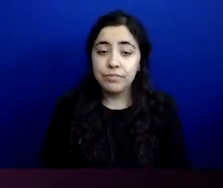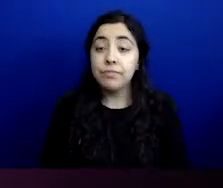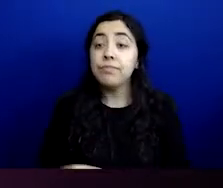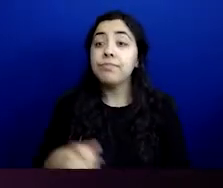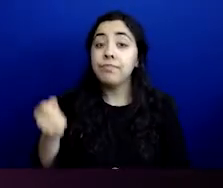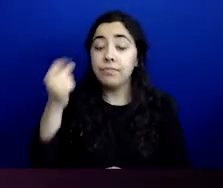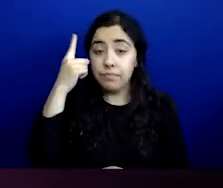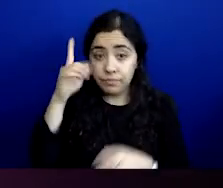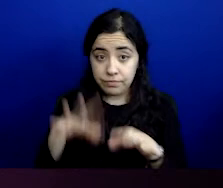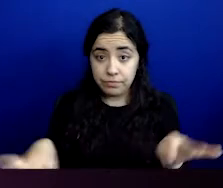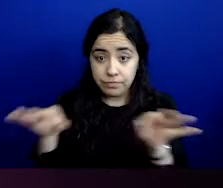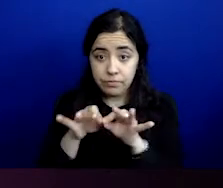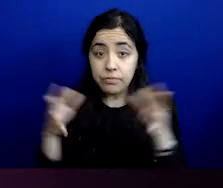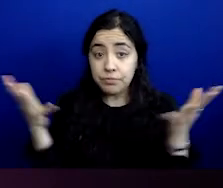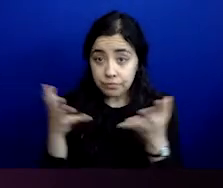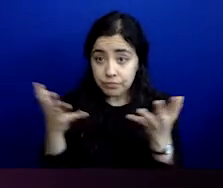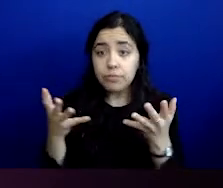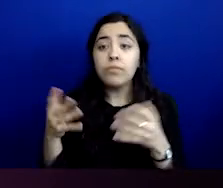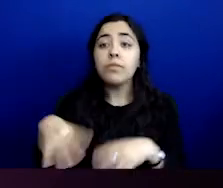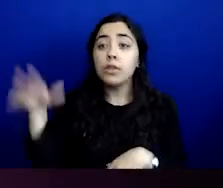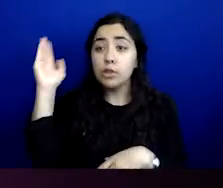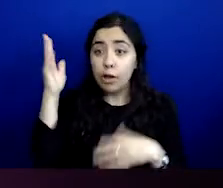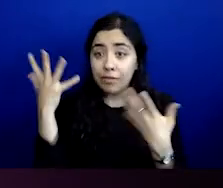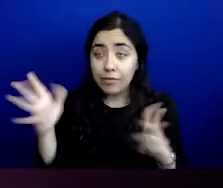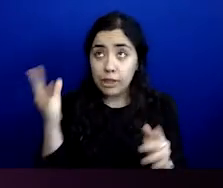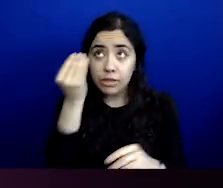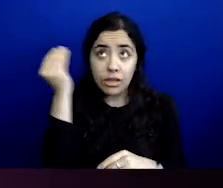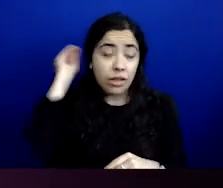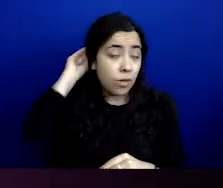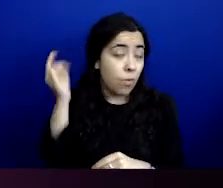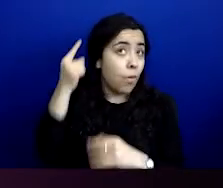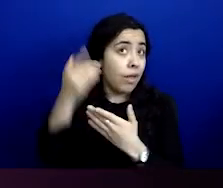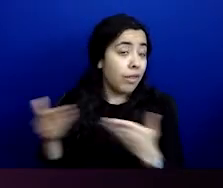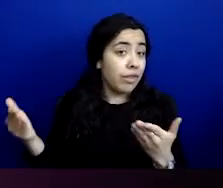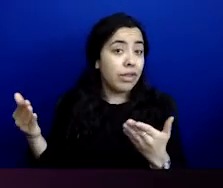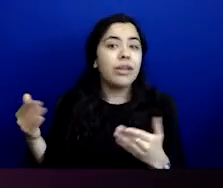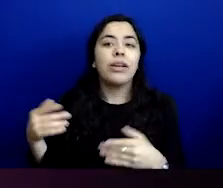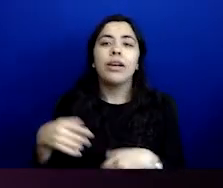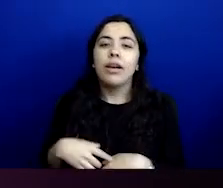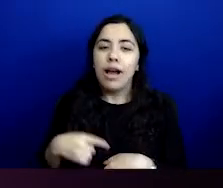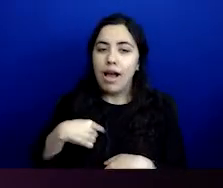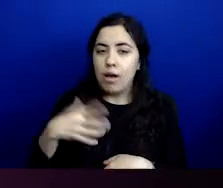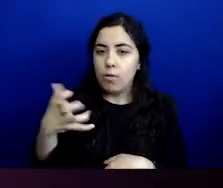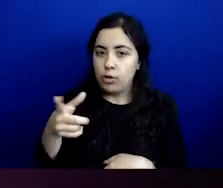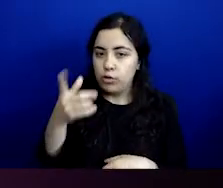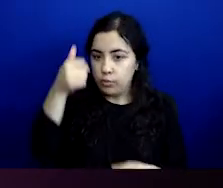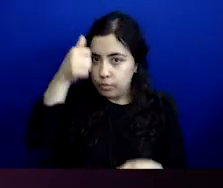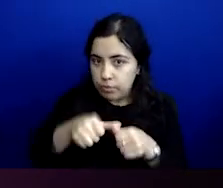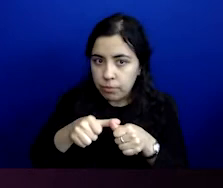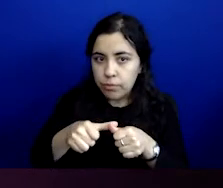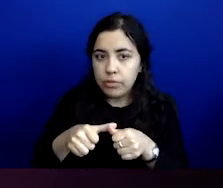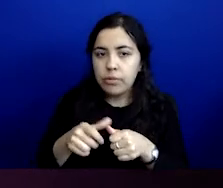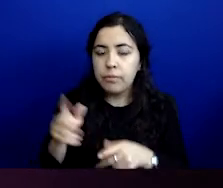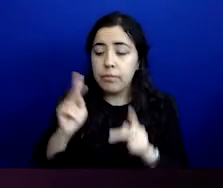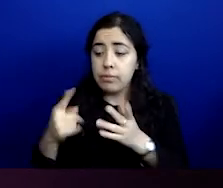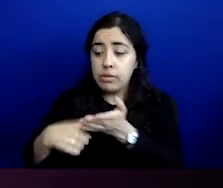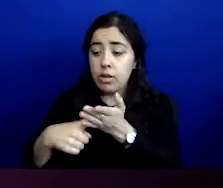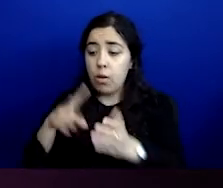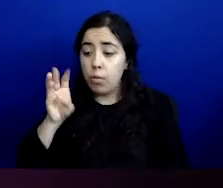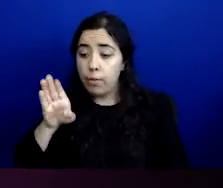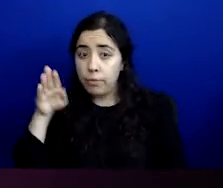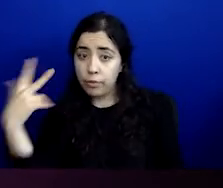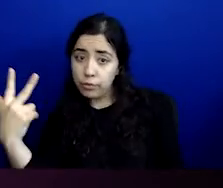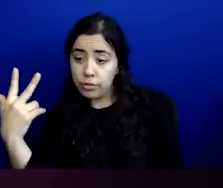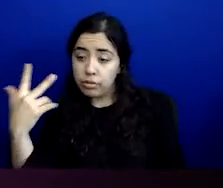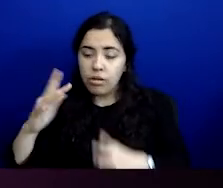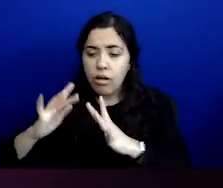But most importantly, if you walk away with this talk with one thing, I think it's that this idea is that when people talk about Web3 on